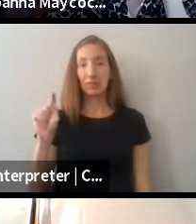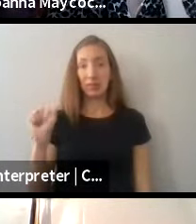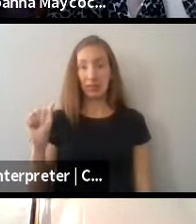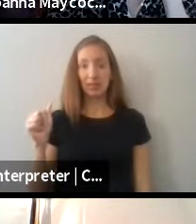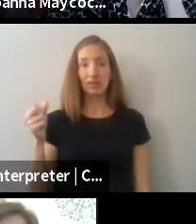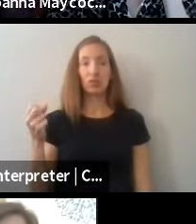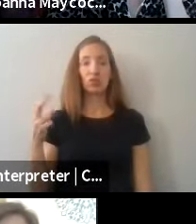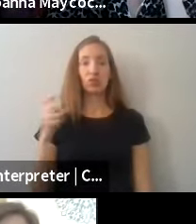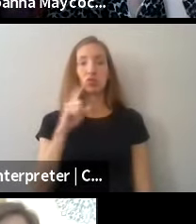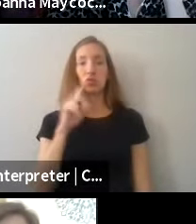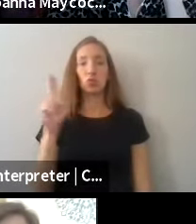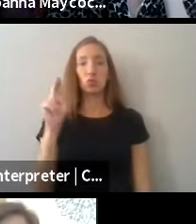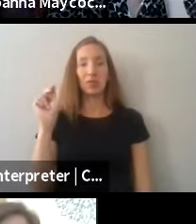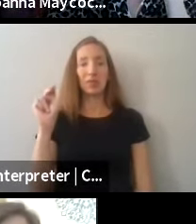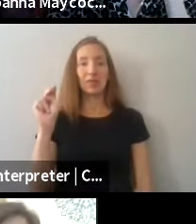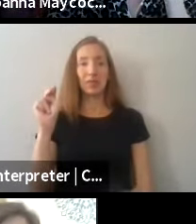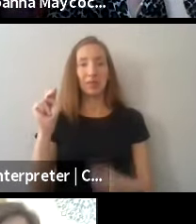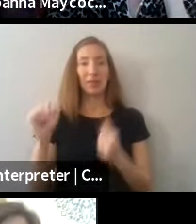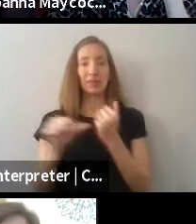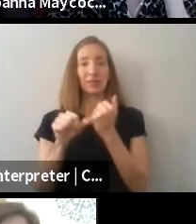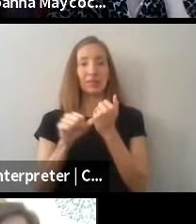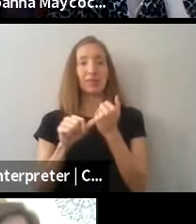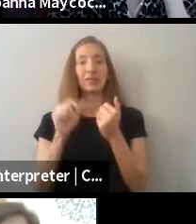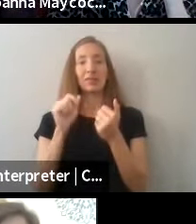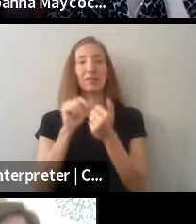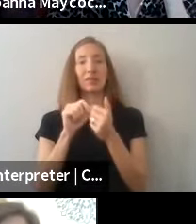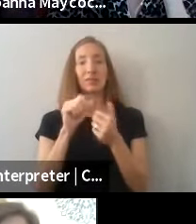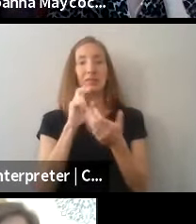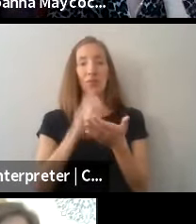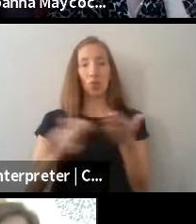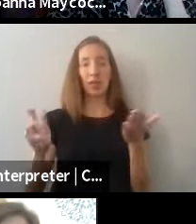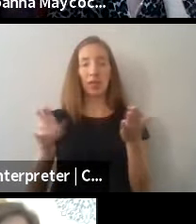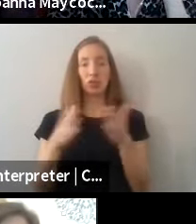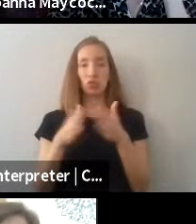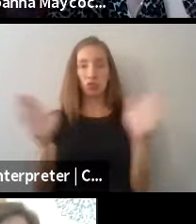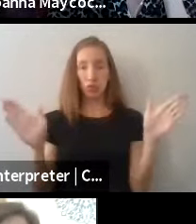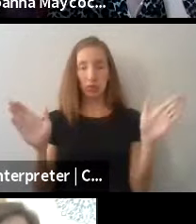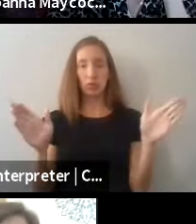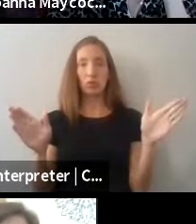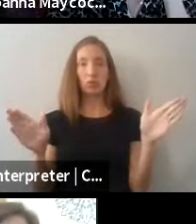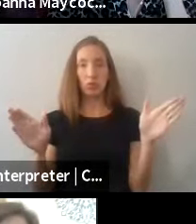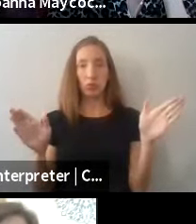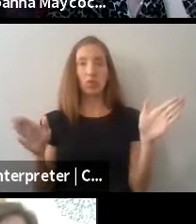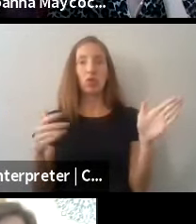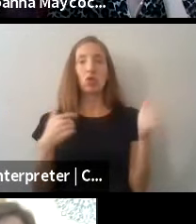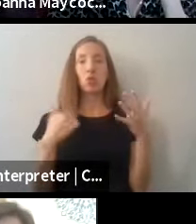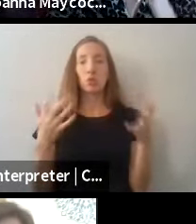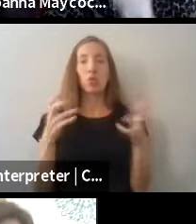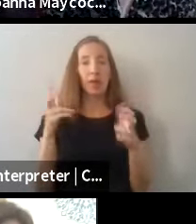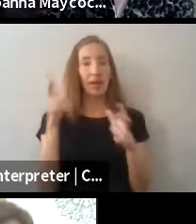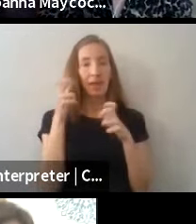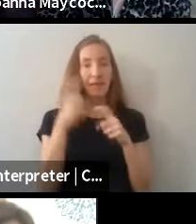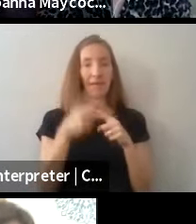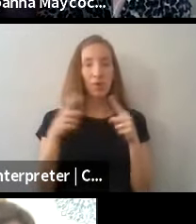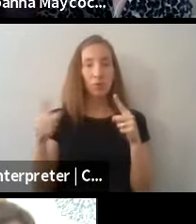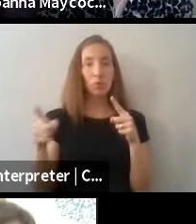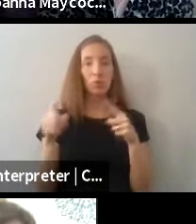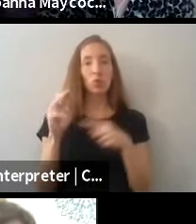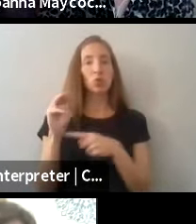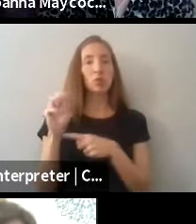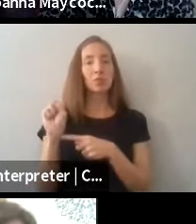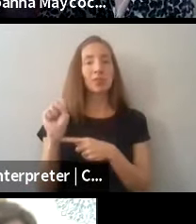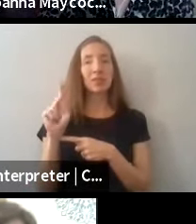Director of UNFPA. Here, we'd love to hear from you, Ms. Keita,